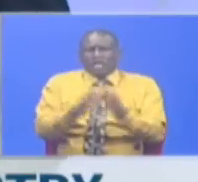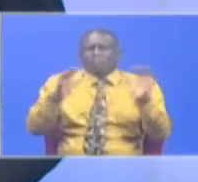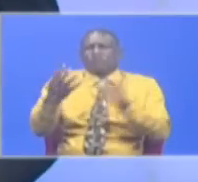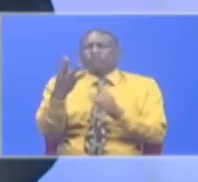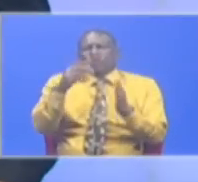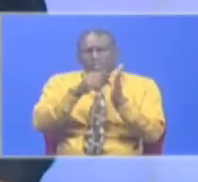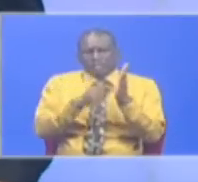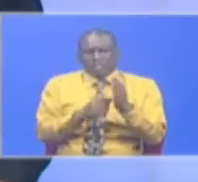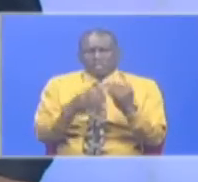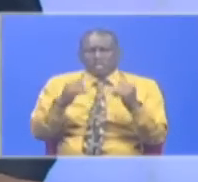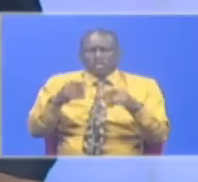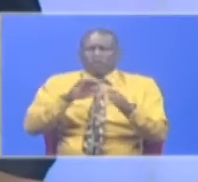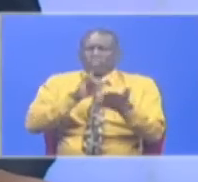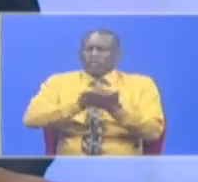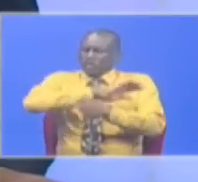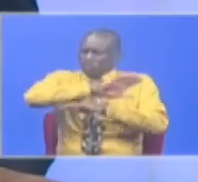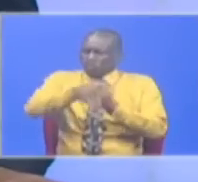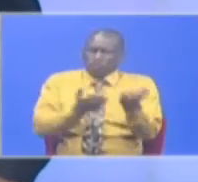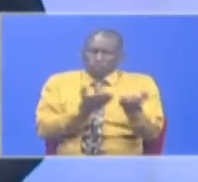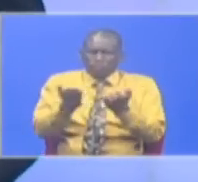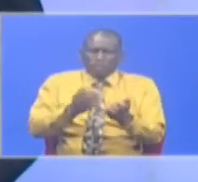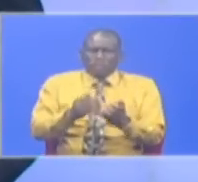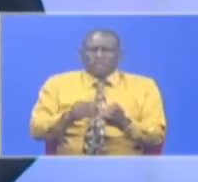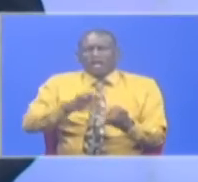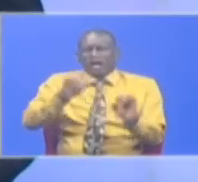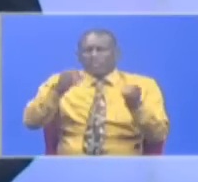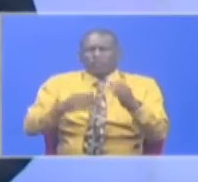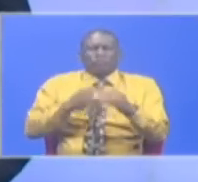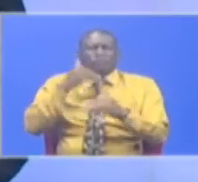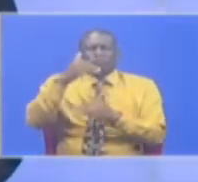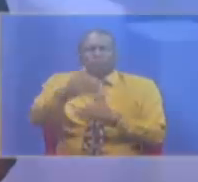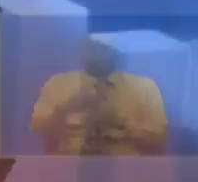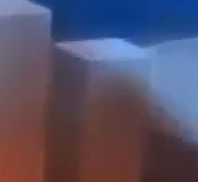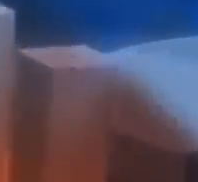And that's all from the Business Desk. More on NTV tonight after the break.